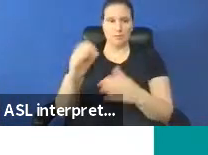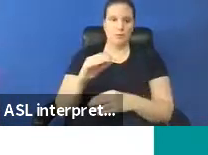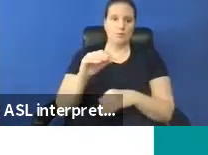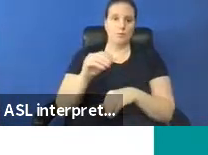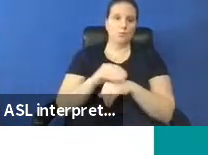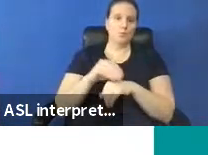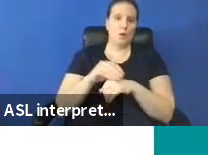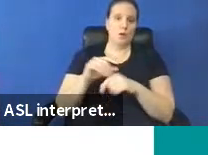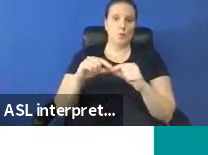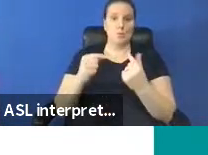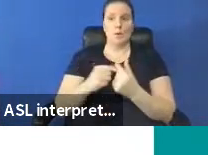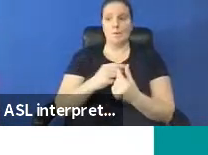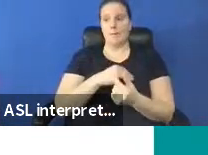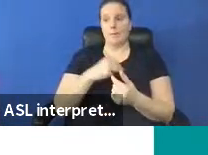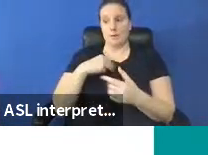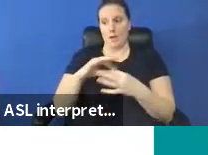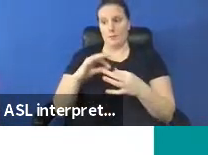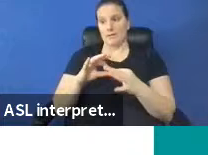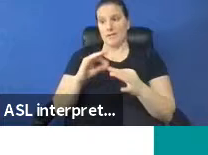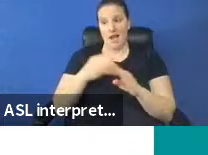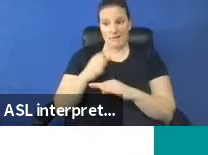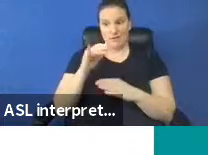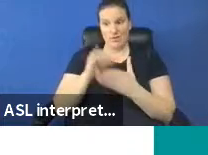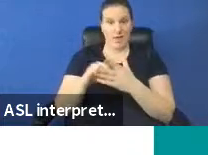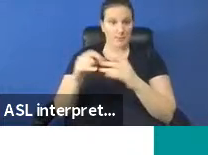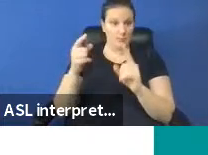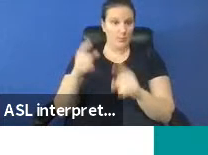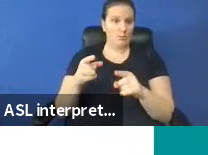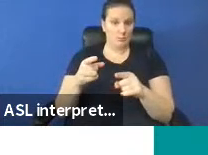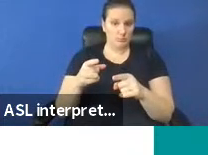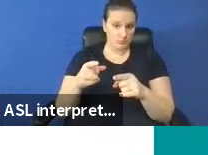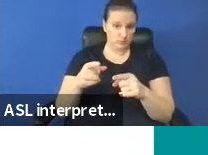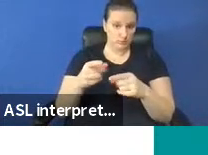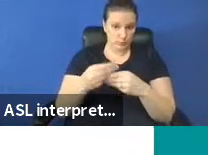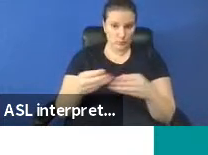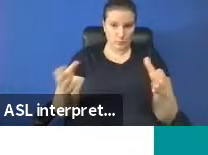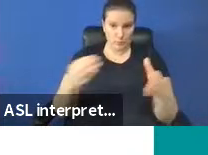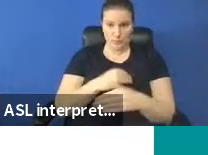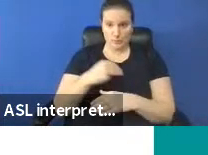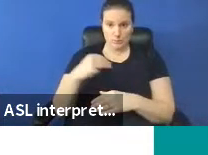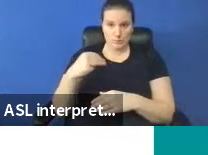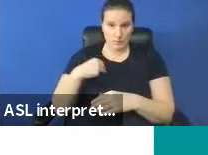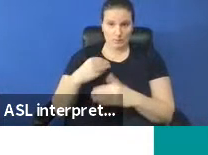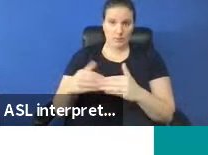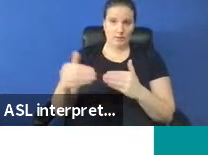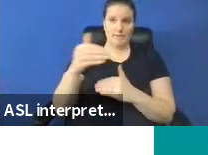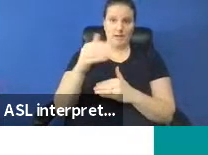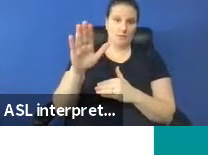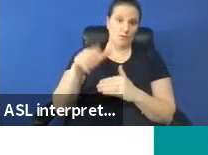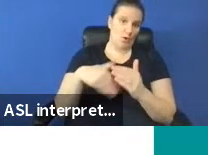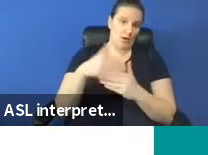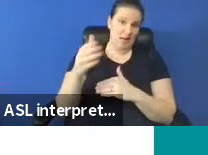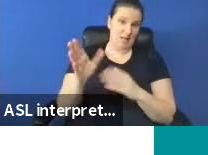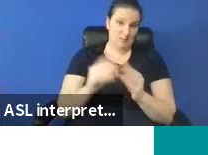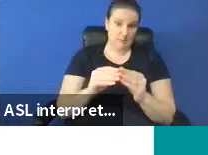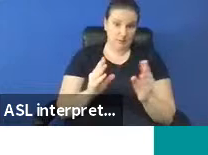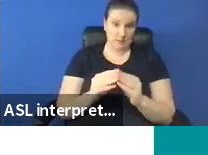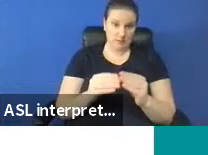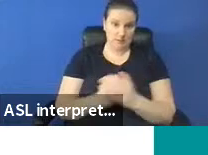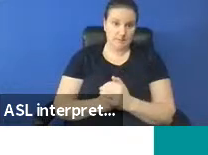group members. Comments received after that point will be distributed to members in advance of their next meeting.